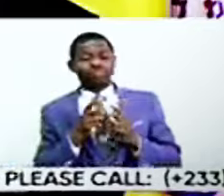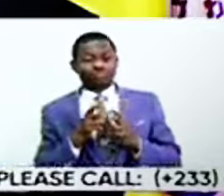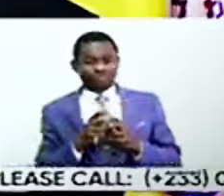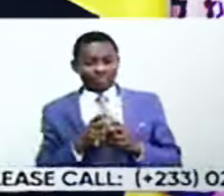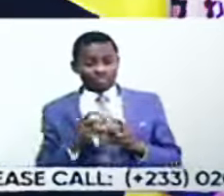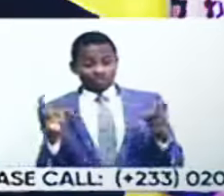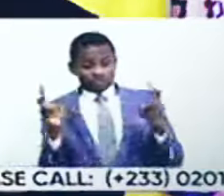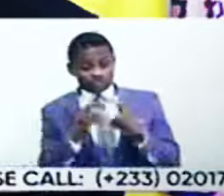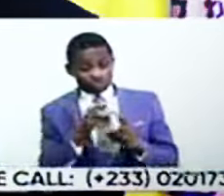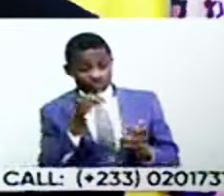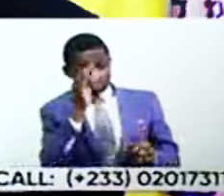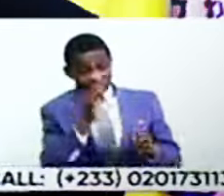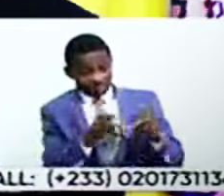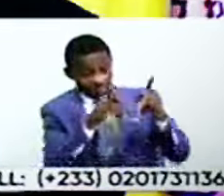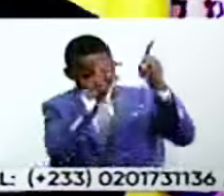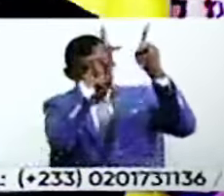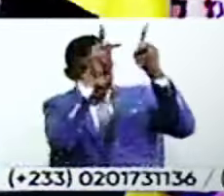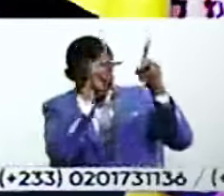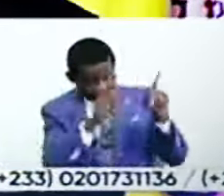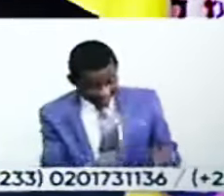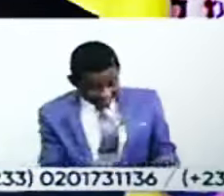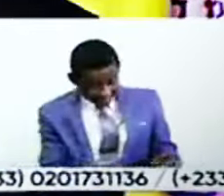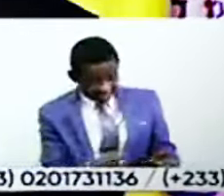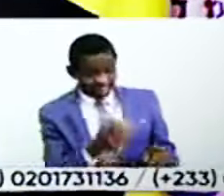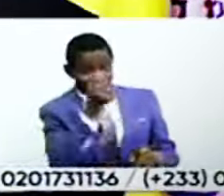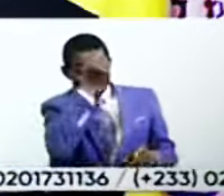correct understanding of who Jesus is in